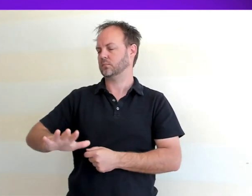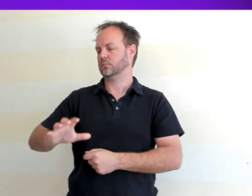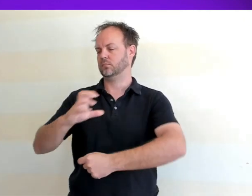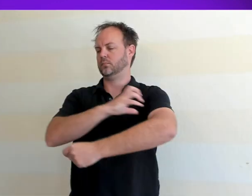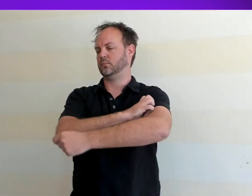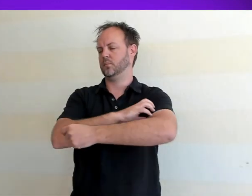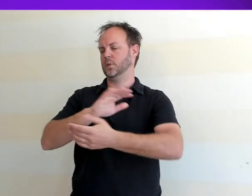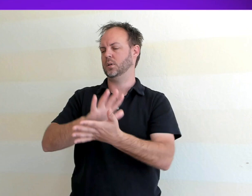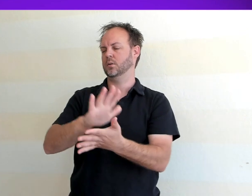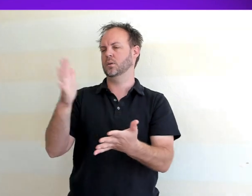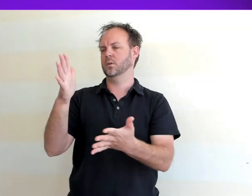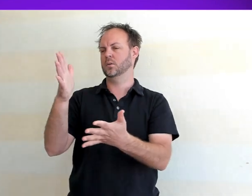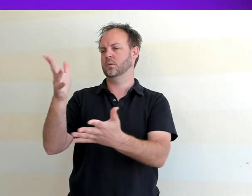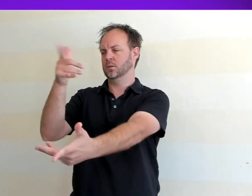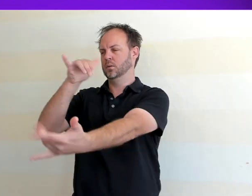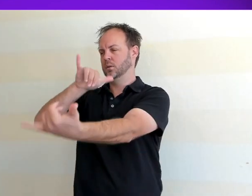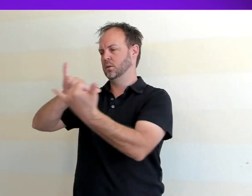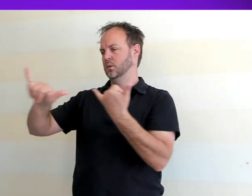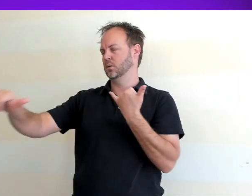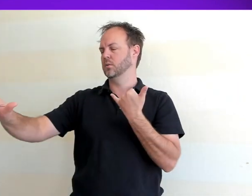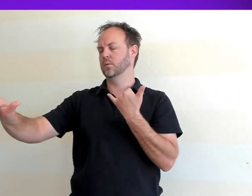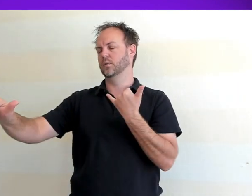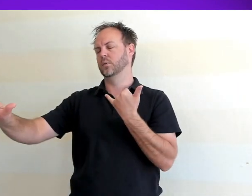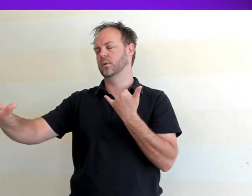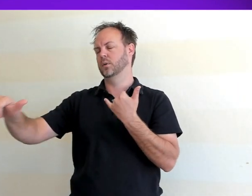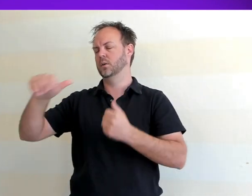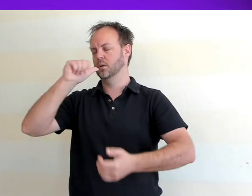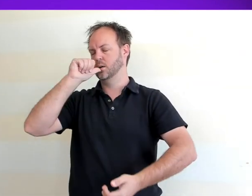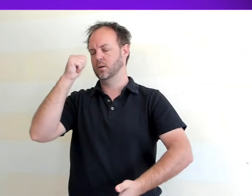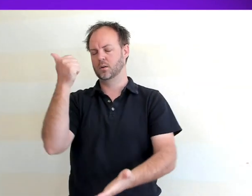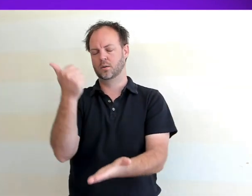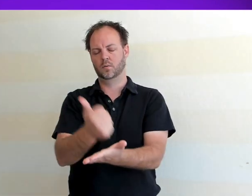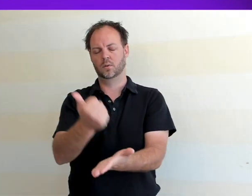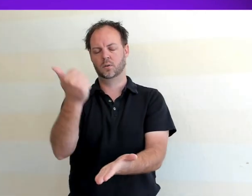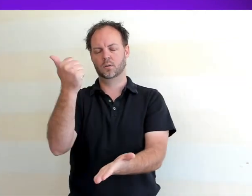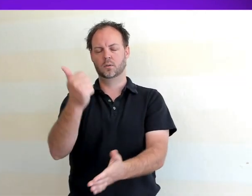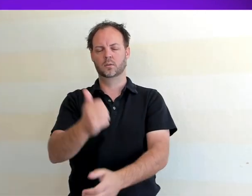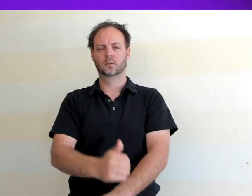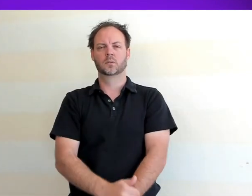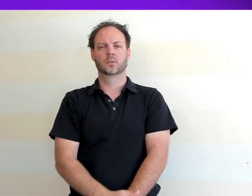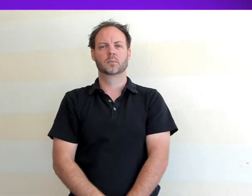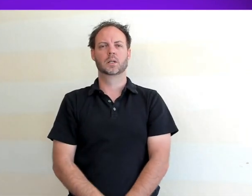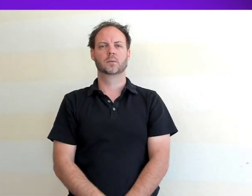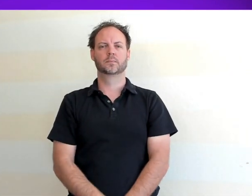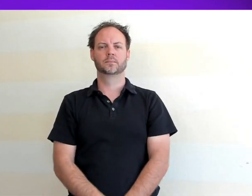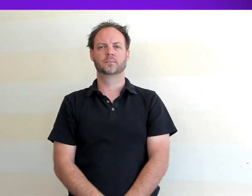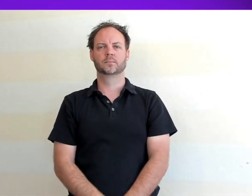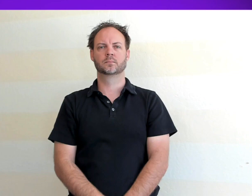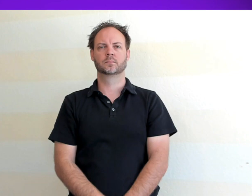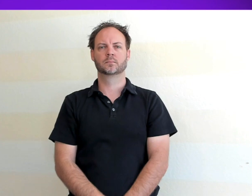kingdom, and the power, and the glory, forever and ever. Amen.